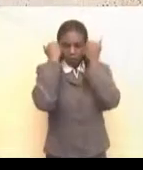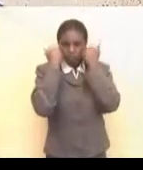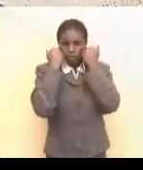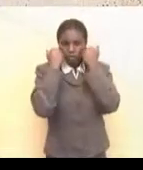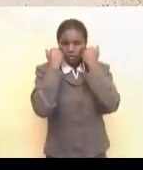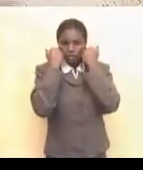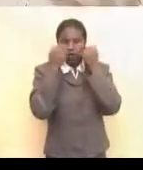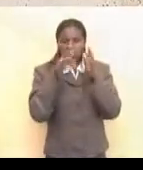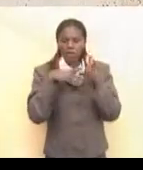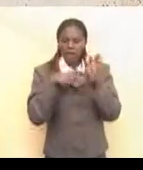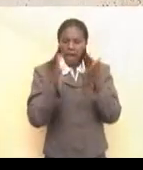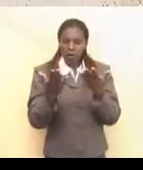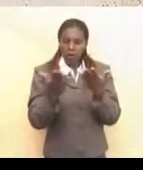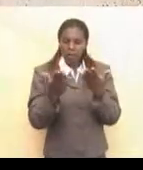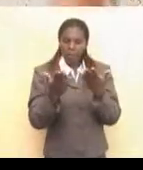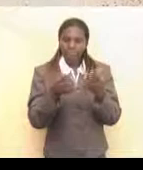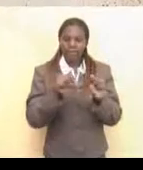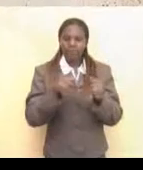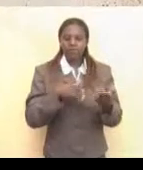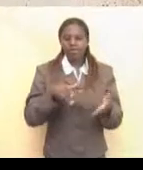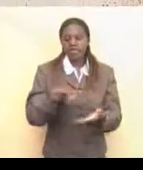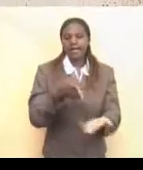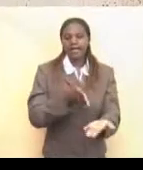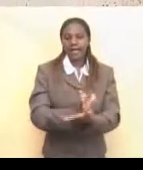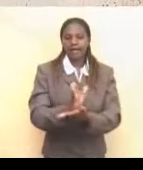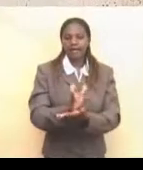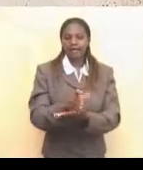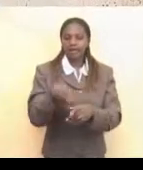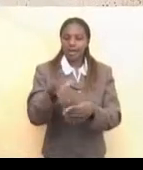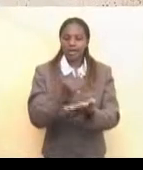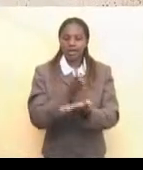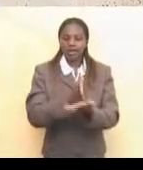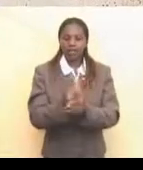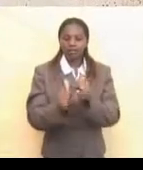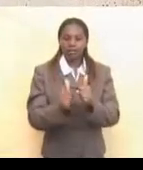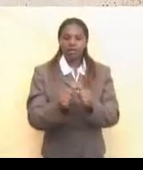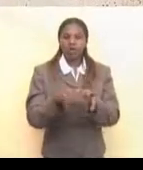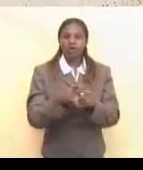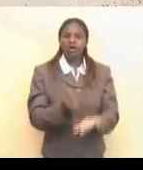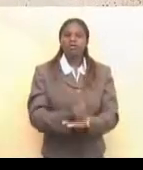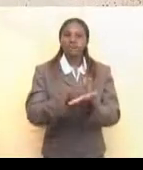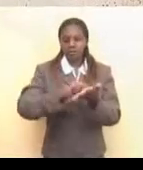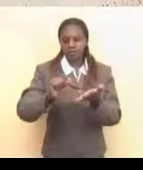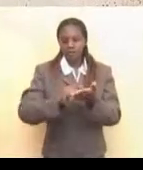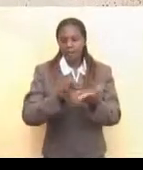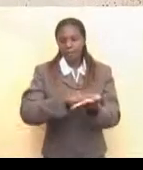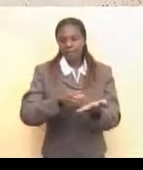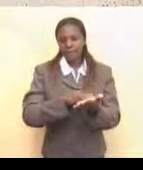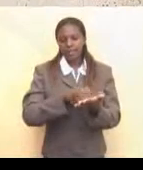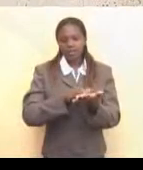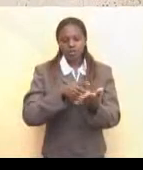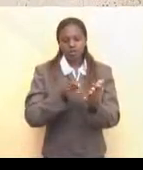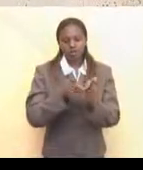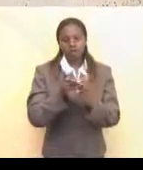court, what are the chances to have the light. Then we also help them draft basic documents, legal